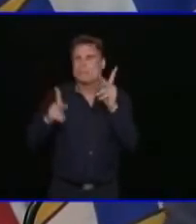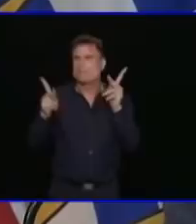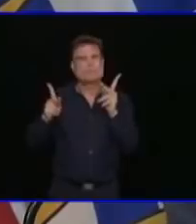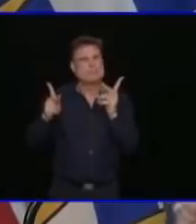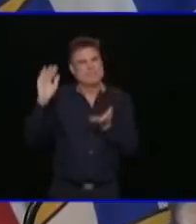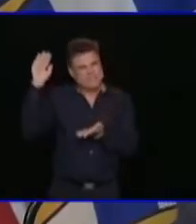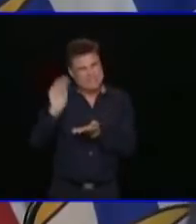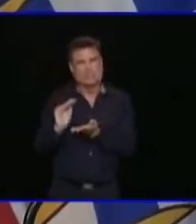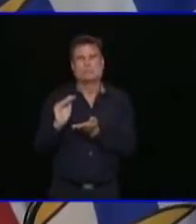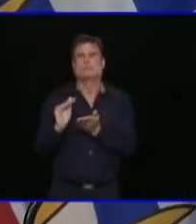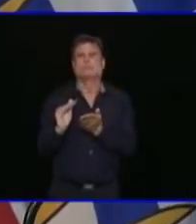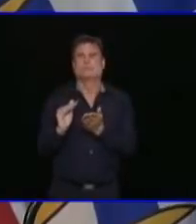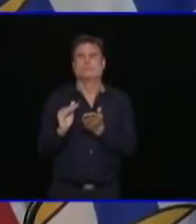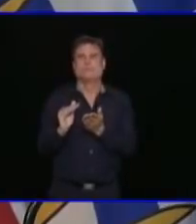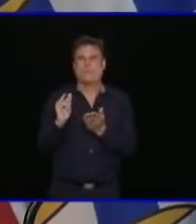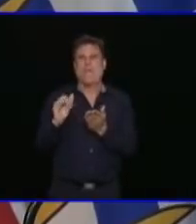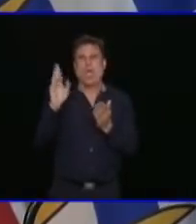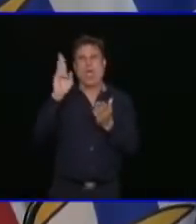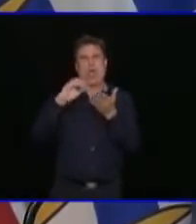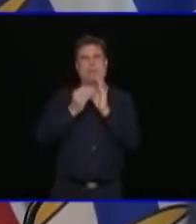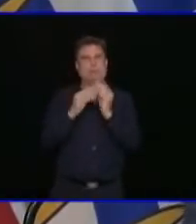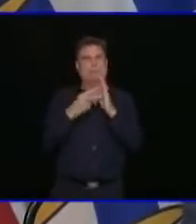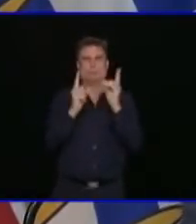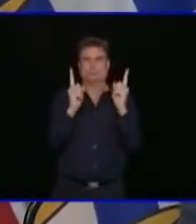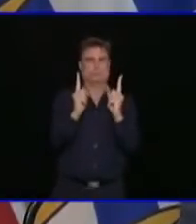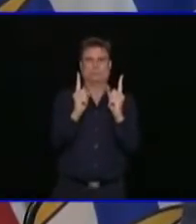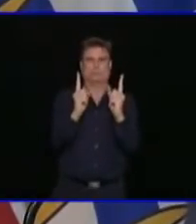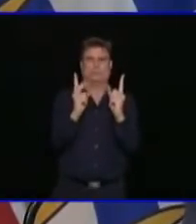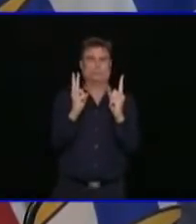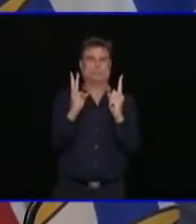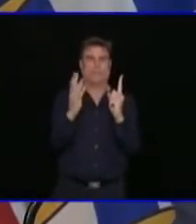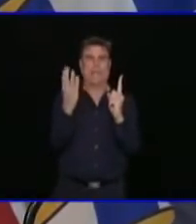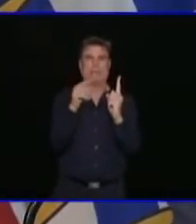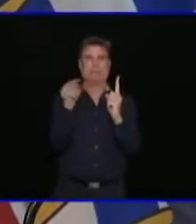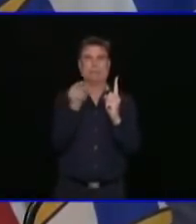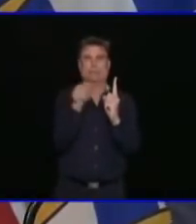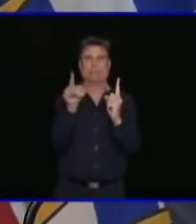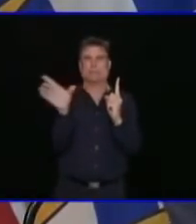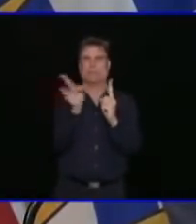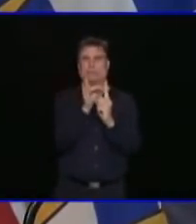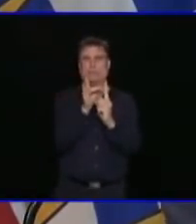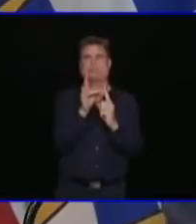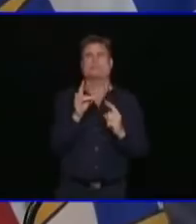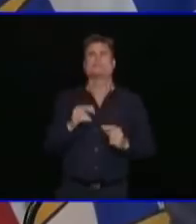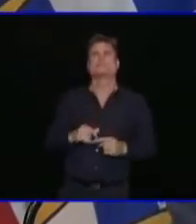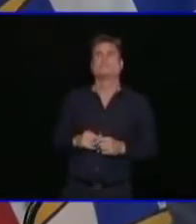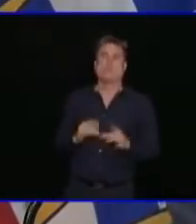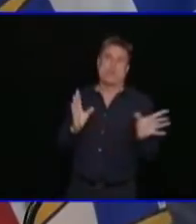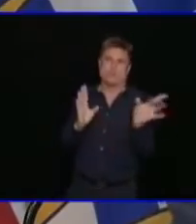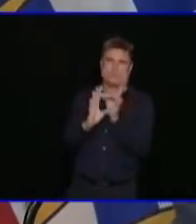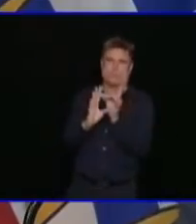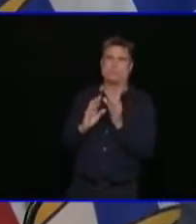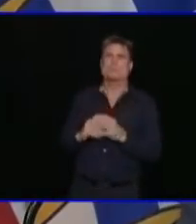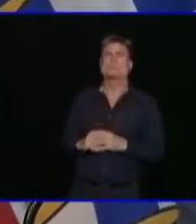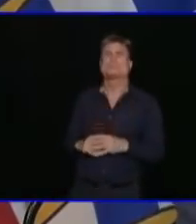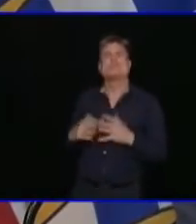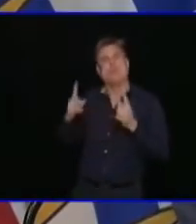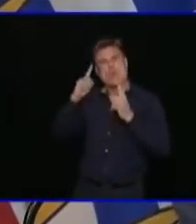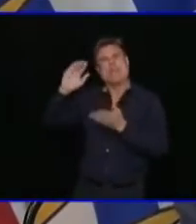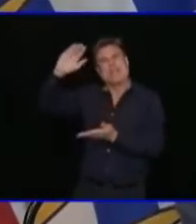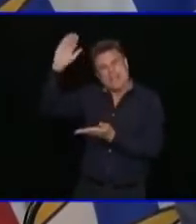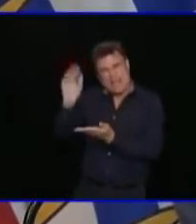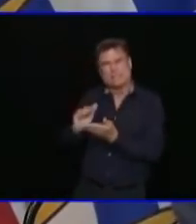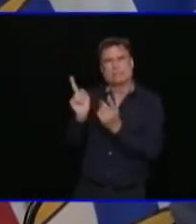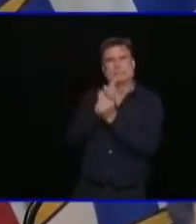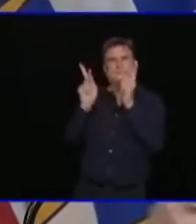again. So how do we do that? We do that effectively by keeping our contacts smaller. We know now that we're traveling more,